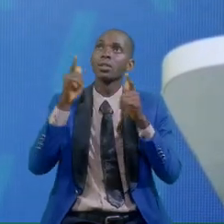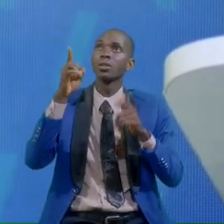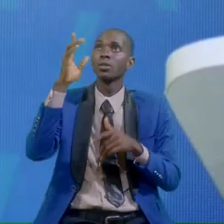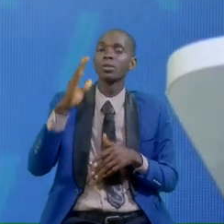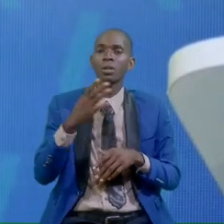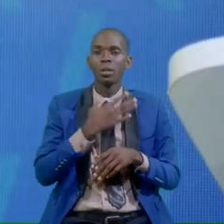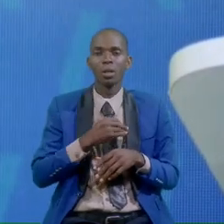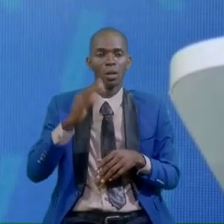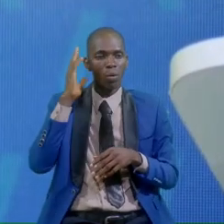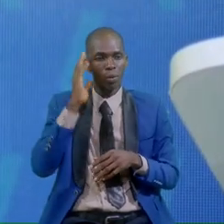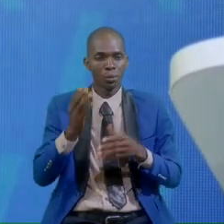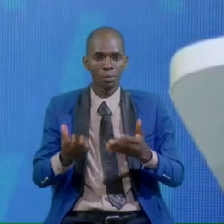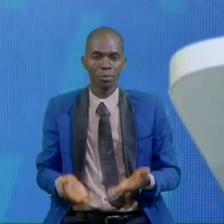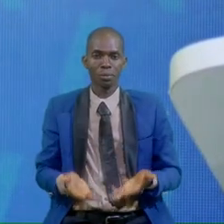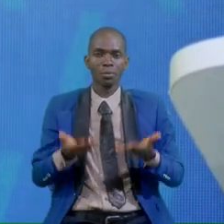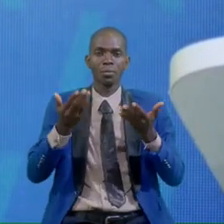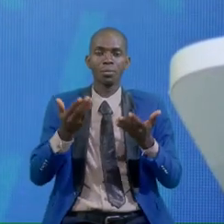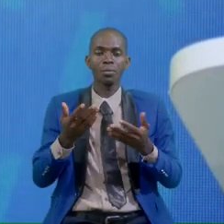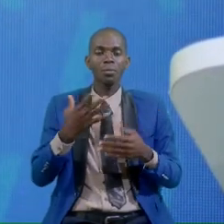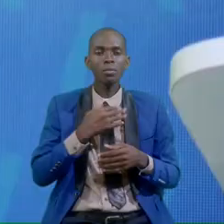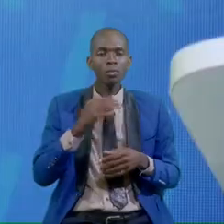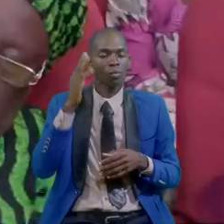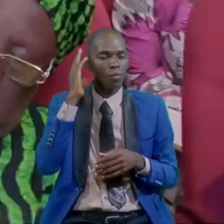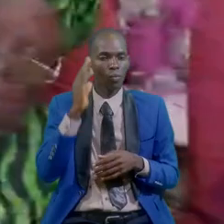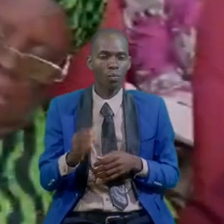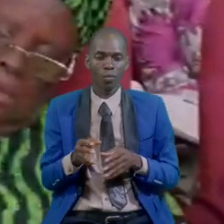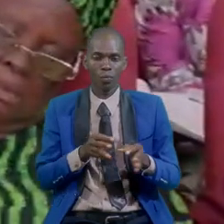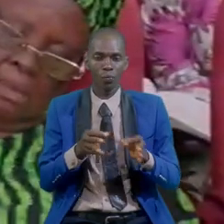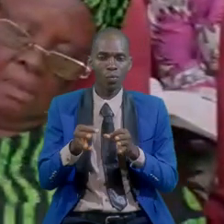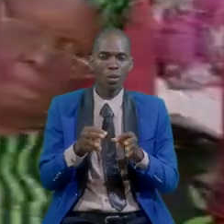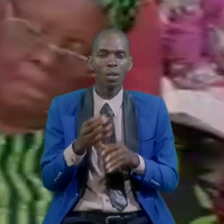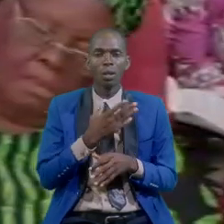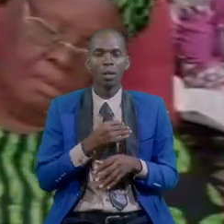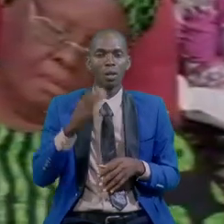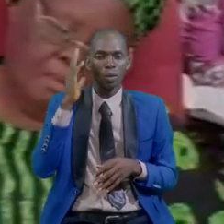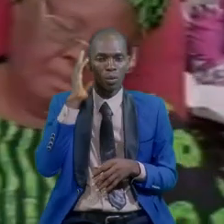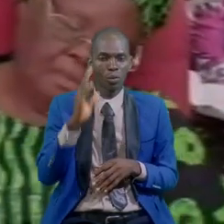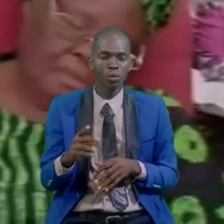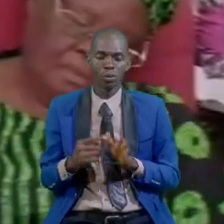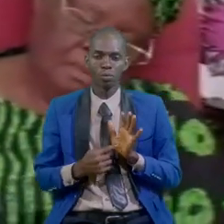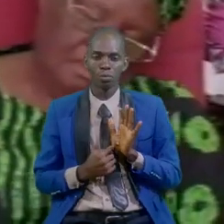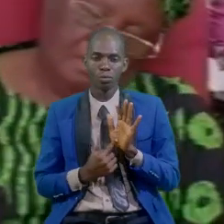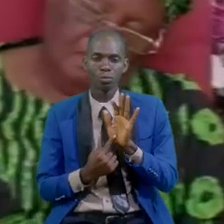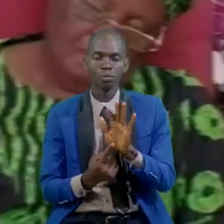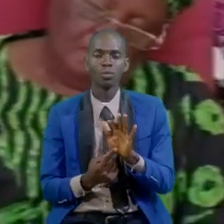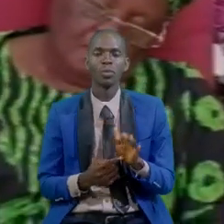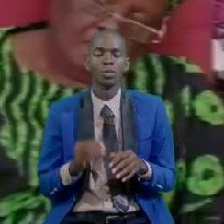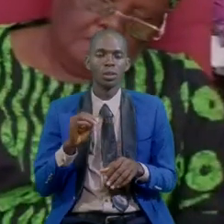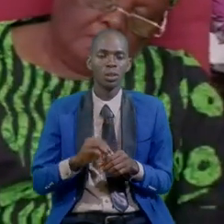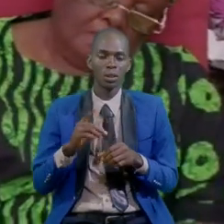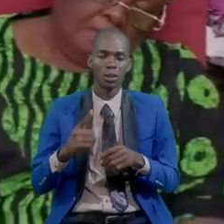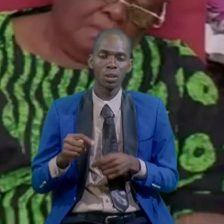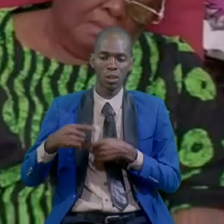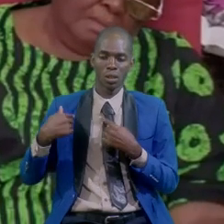elevate, he's going to emphasize, and he's going to impress in the hearts of the